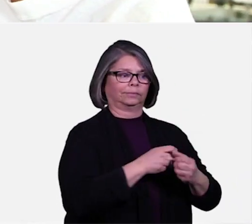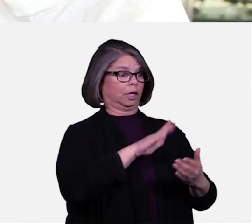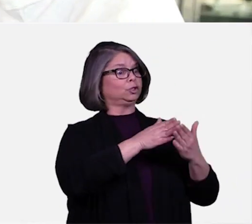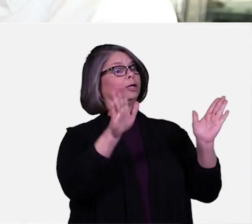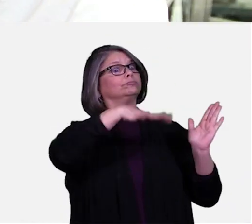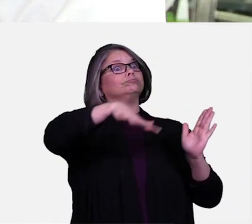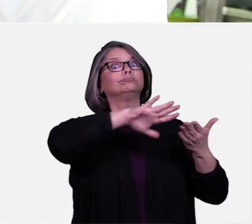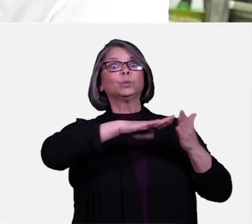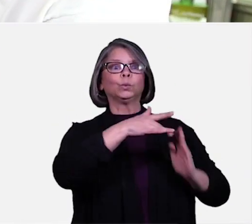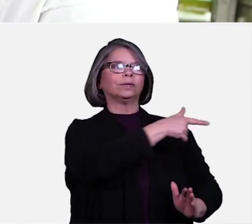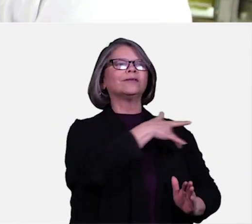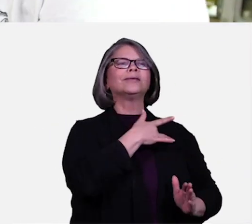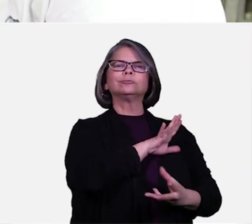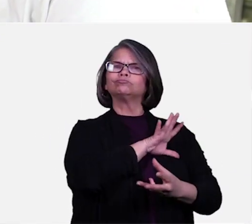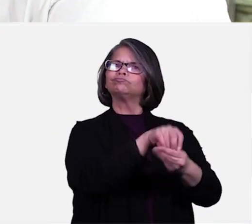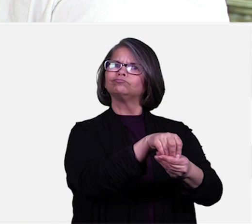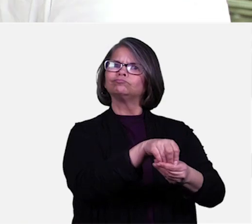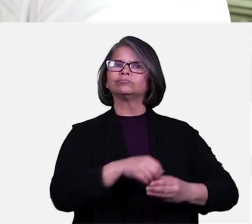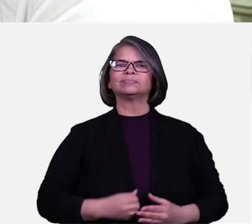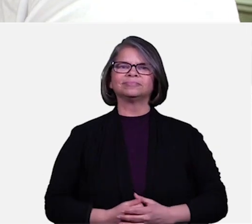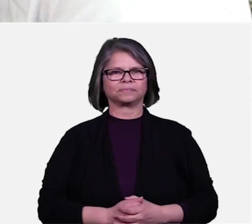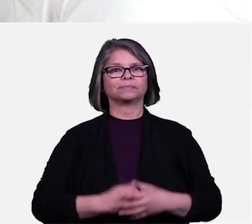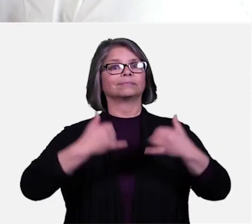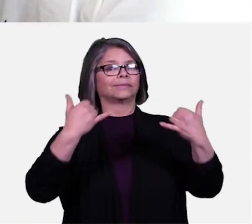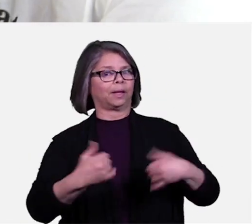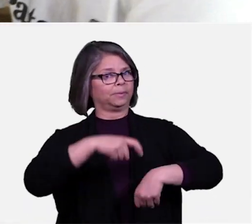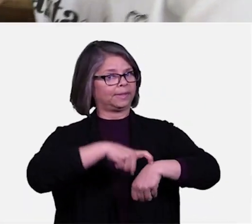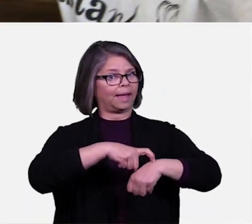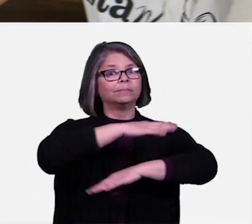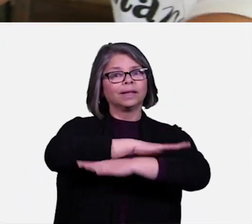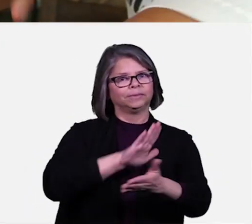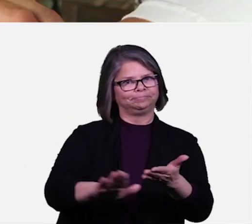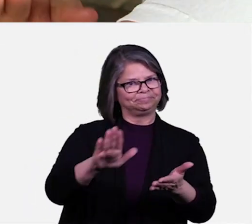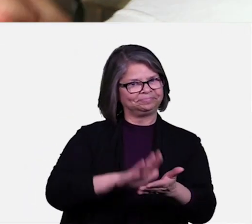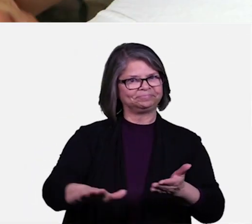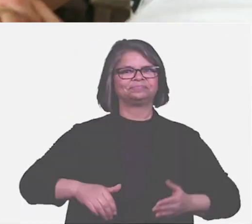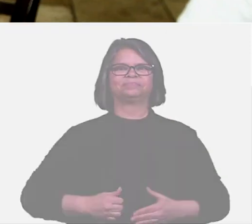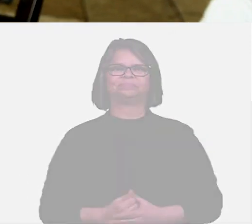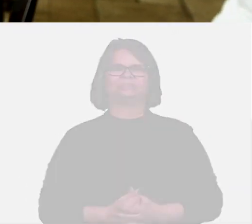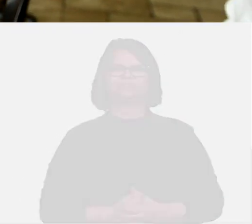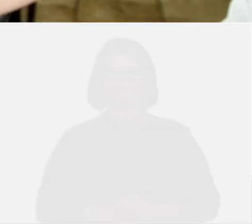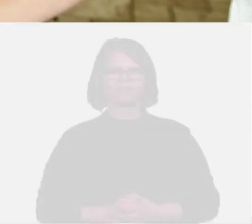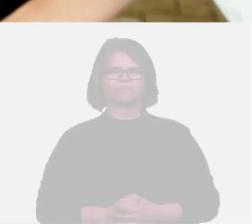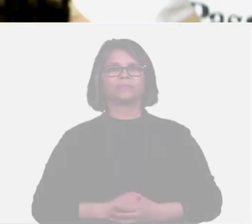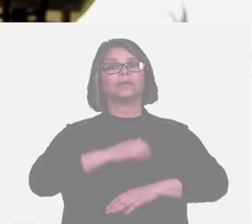that we support to help them be more involved in their community. Time to clean the table.